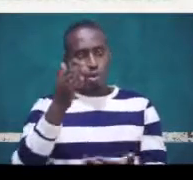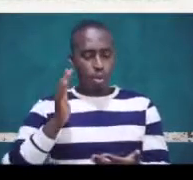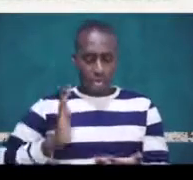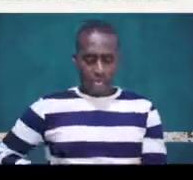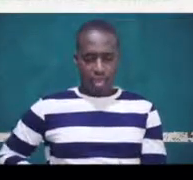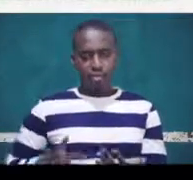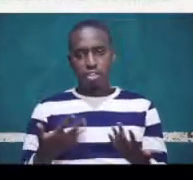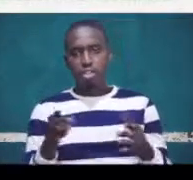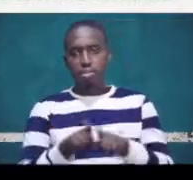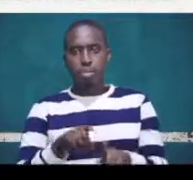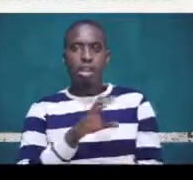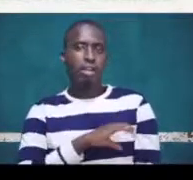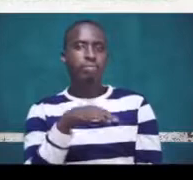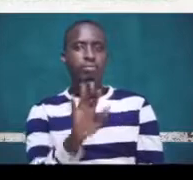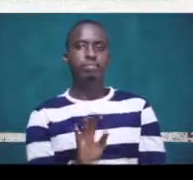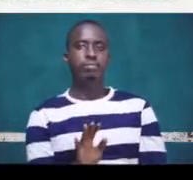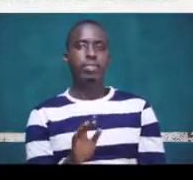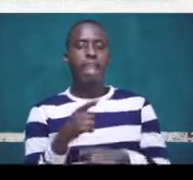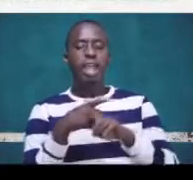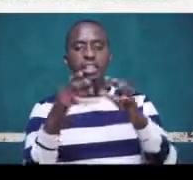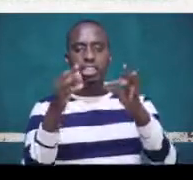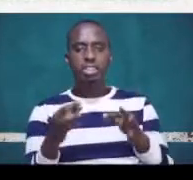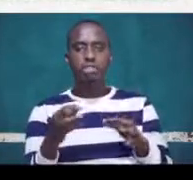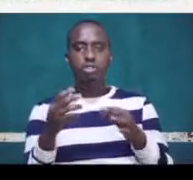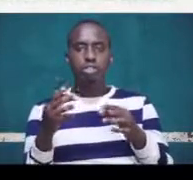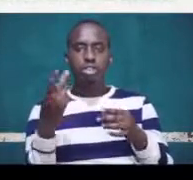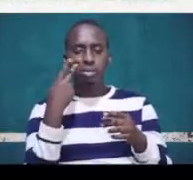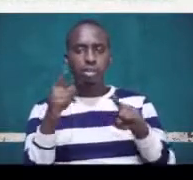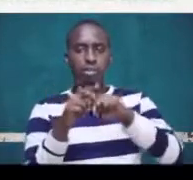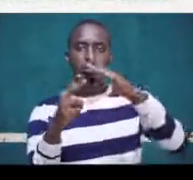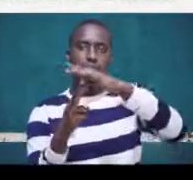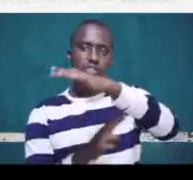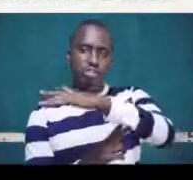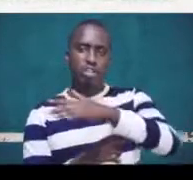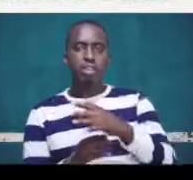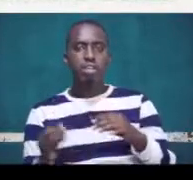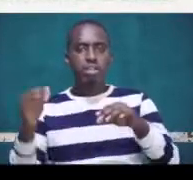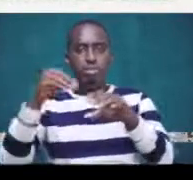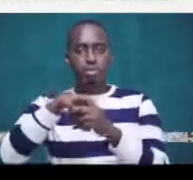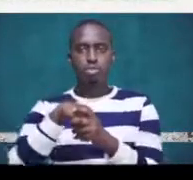is here. So there must be something like a bridge. There must be something like a thread that puts